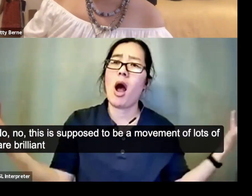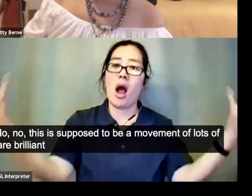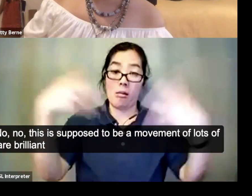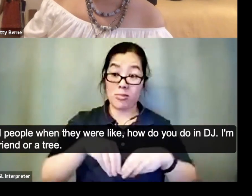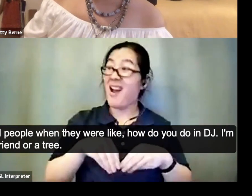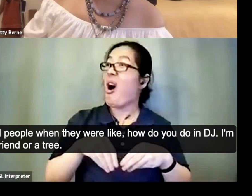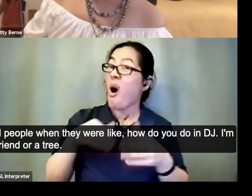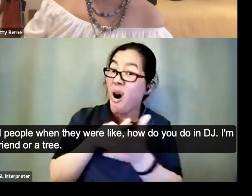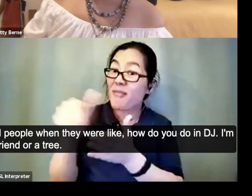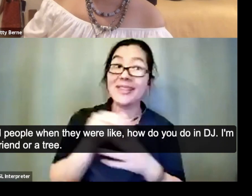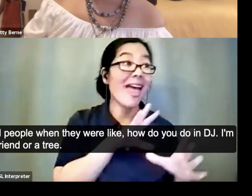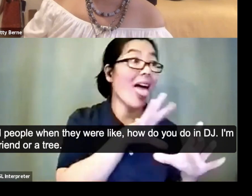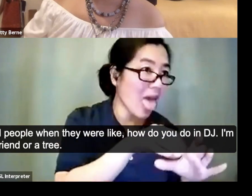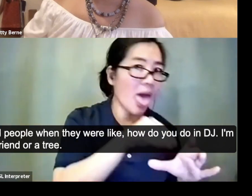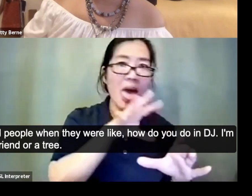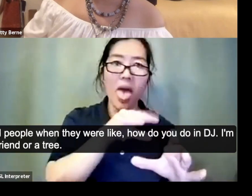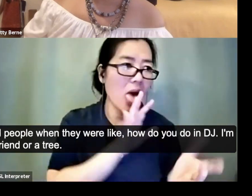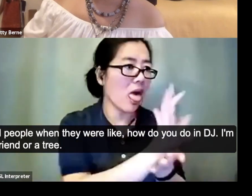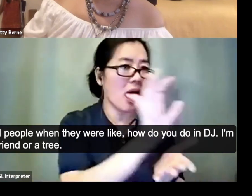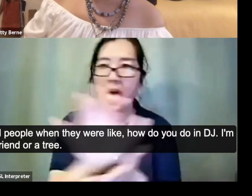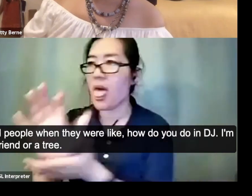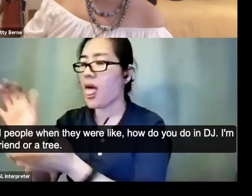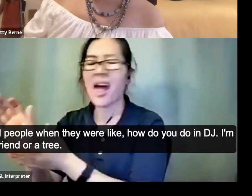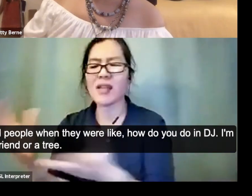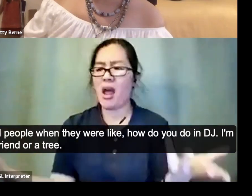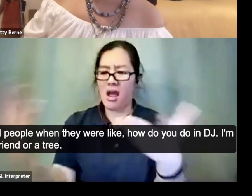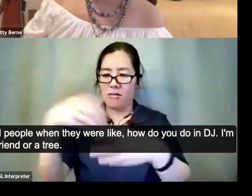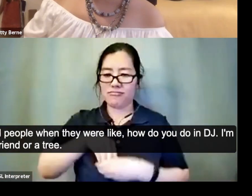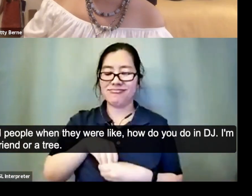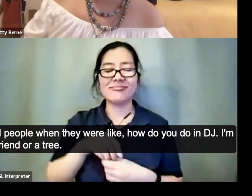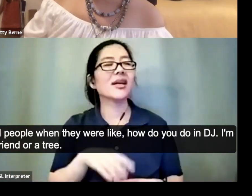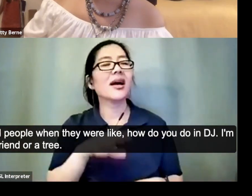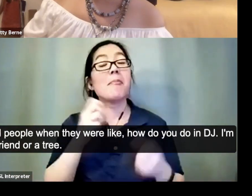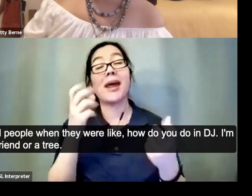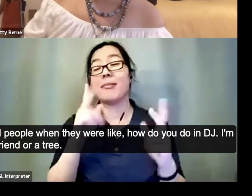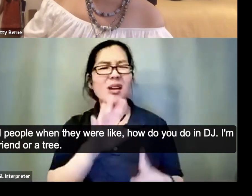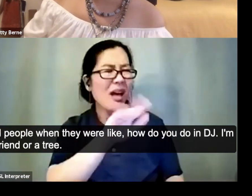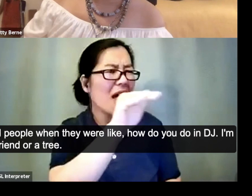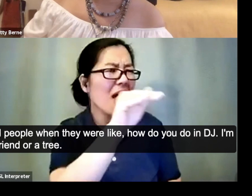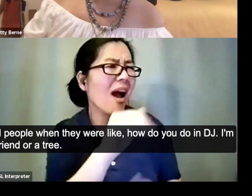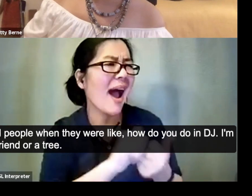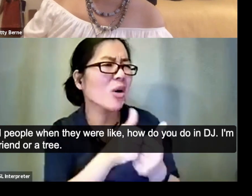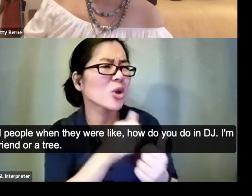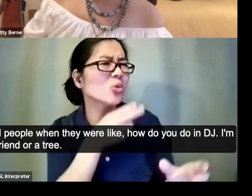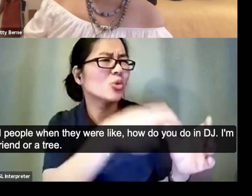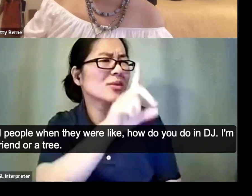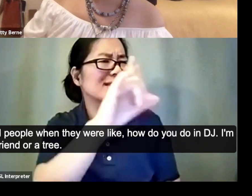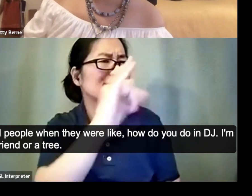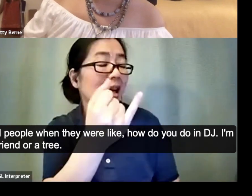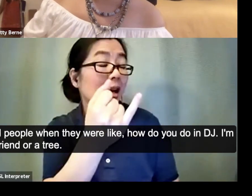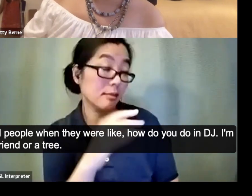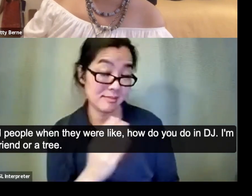brilliant. And what I always told people when they were like, how do you join DJ? I'm like, DJs, when you get you and your two friends or your